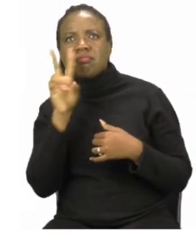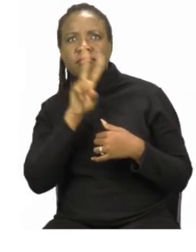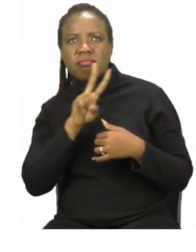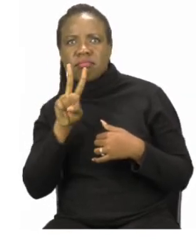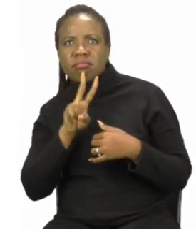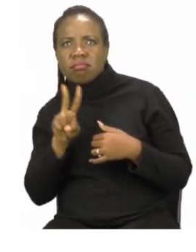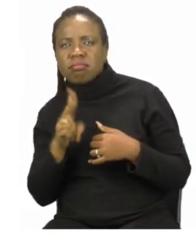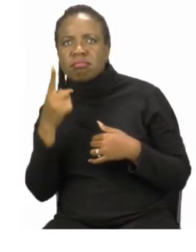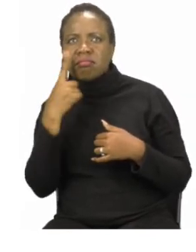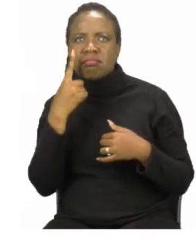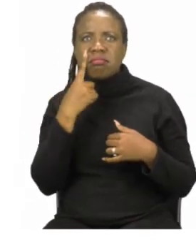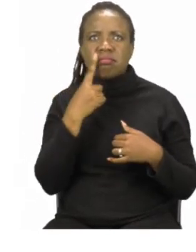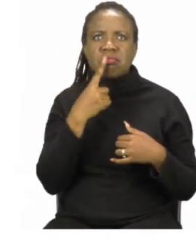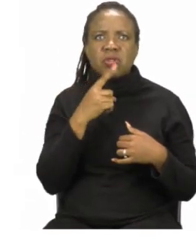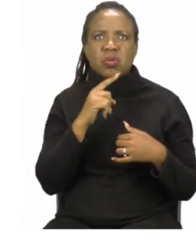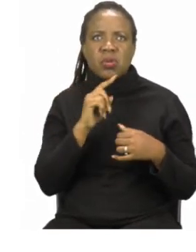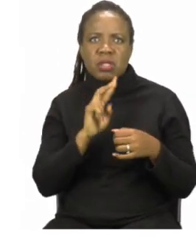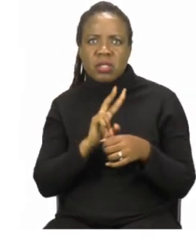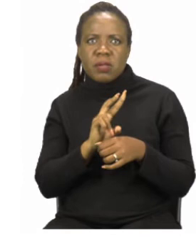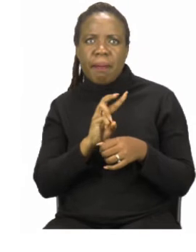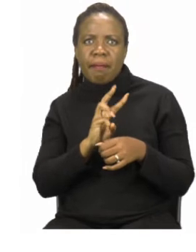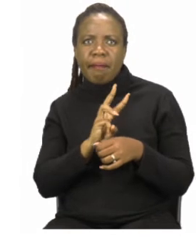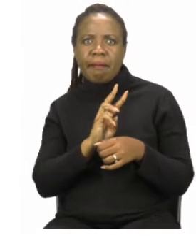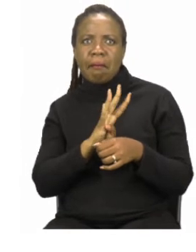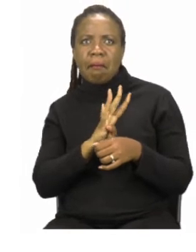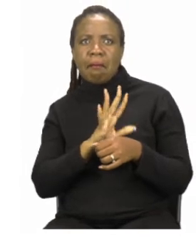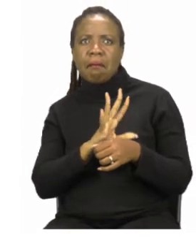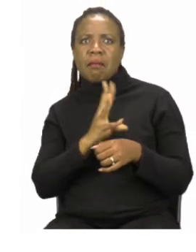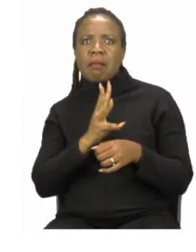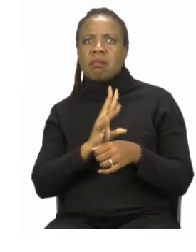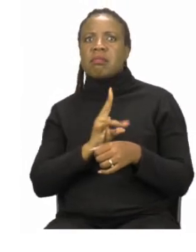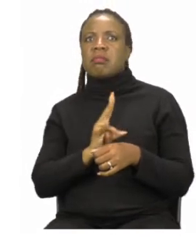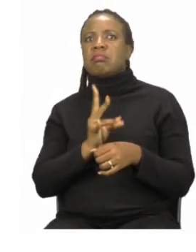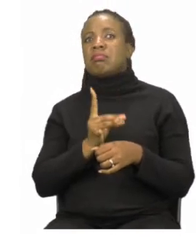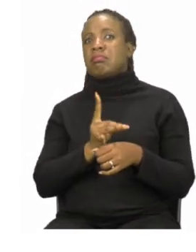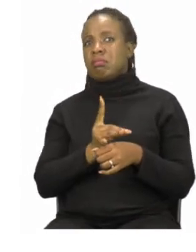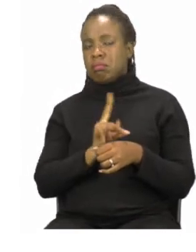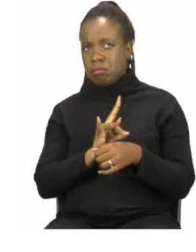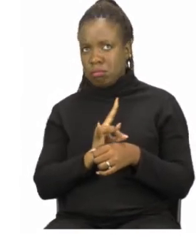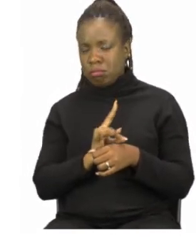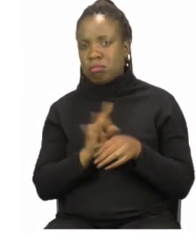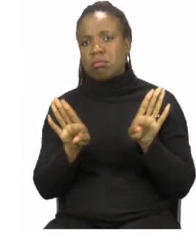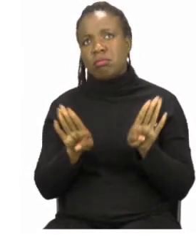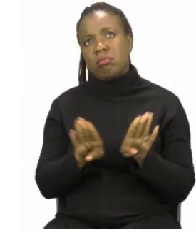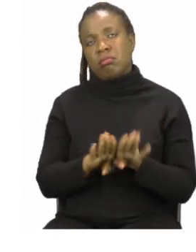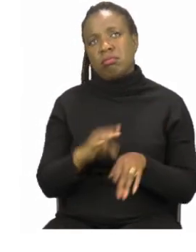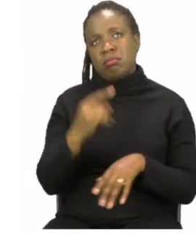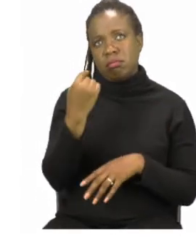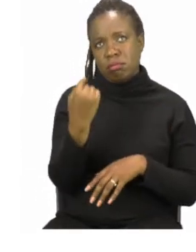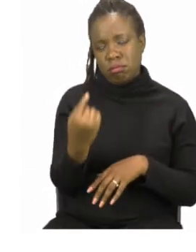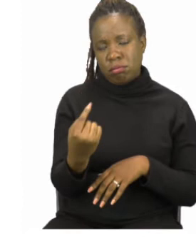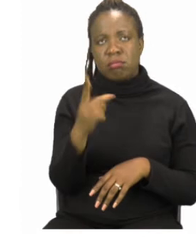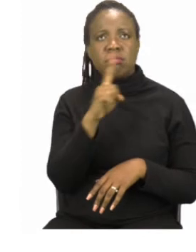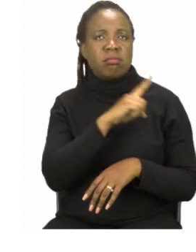correct order. This one, boys and girls, I'm going to leave you to do by yourselves because